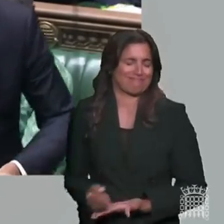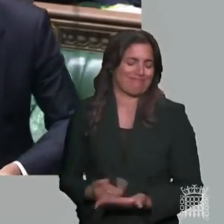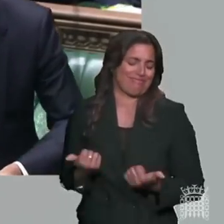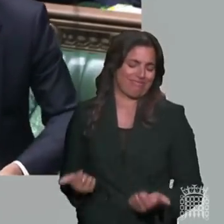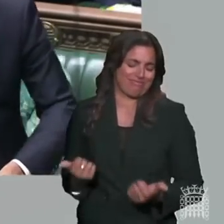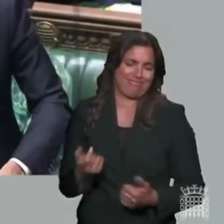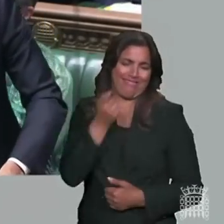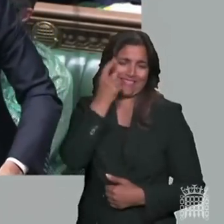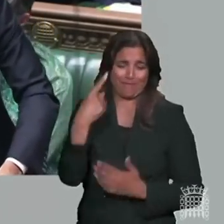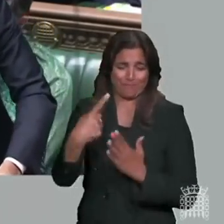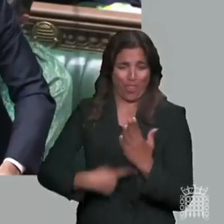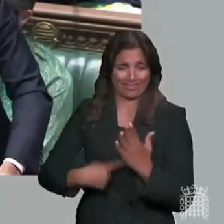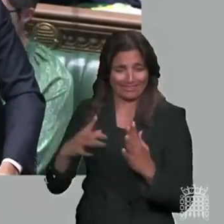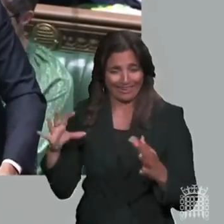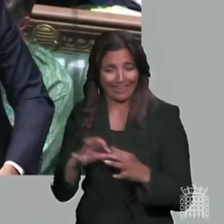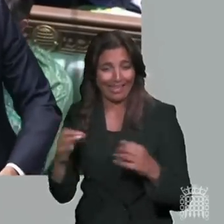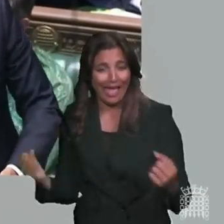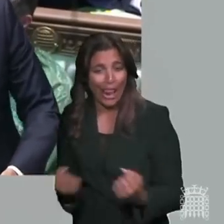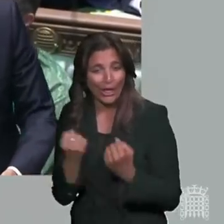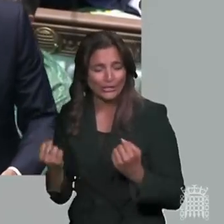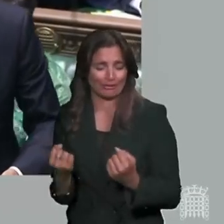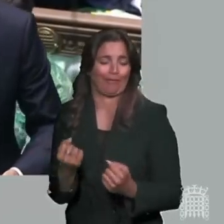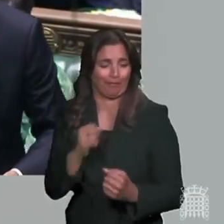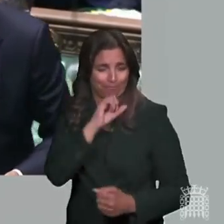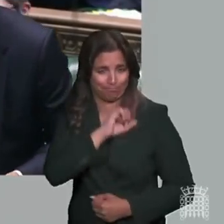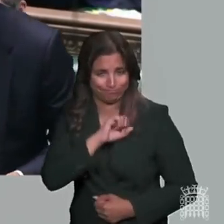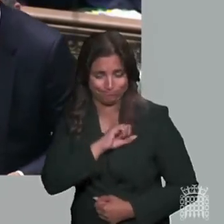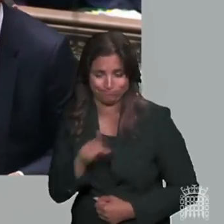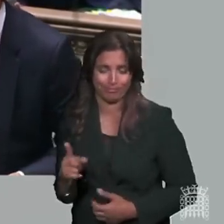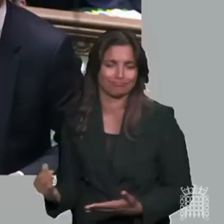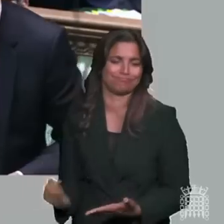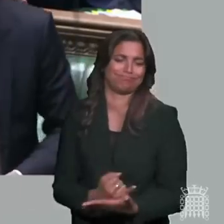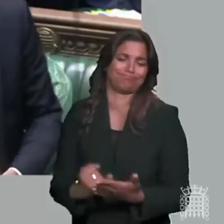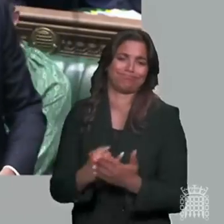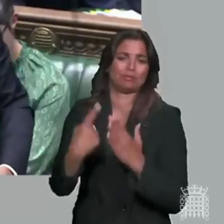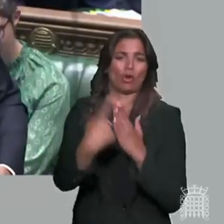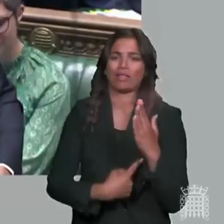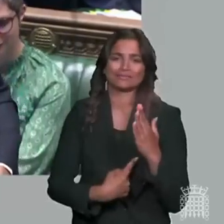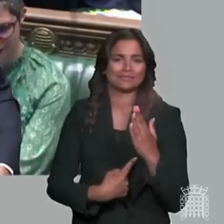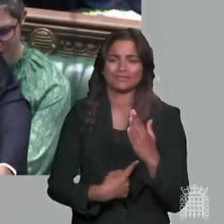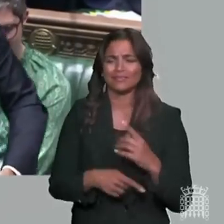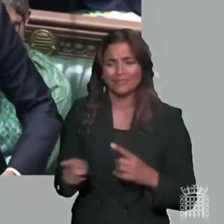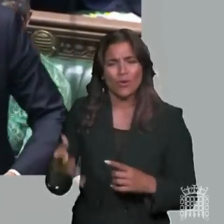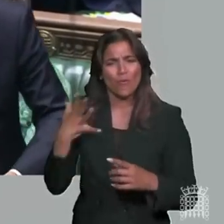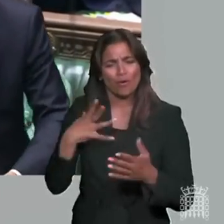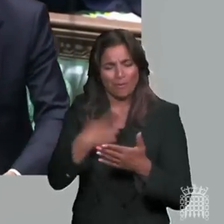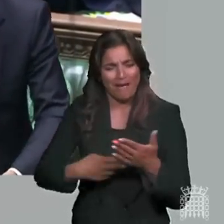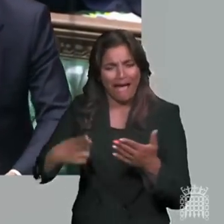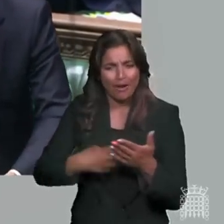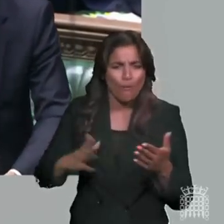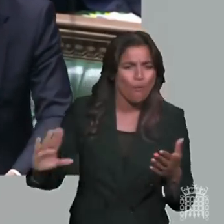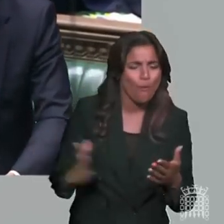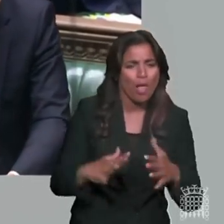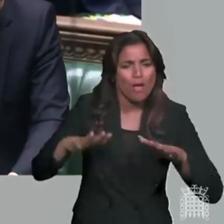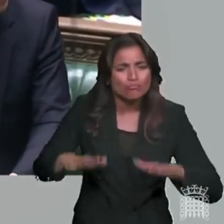energy. I mean, it's an energy policy that seeks to ban all new British oil and